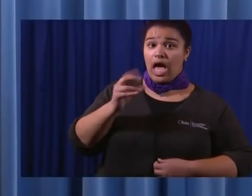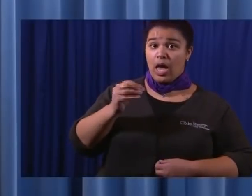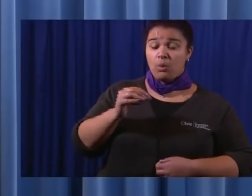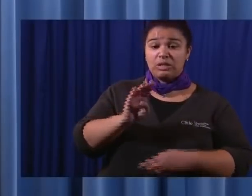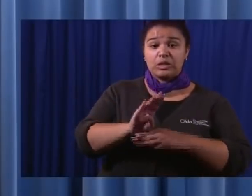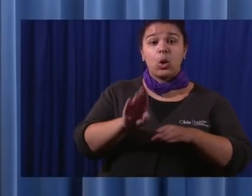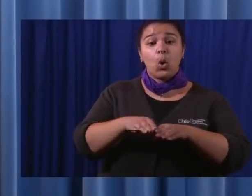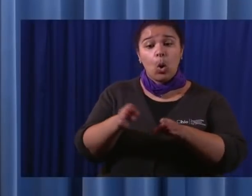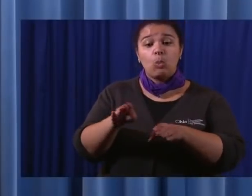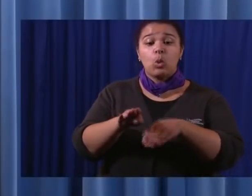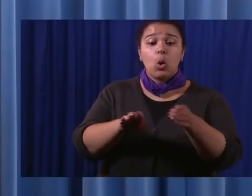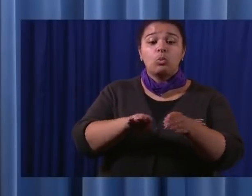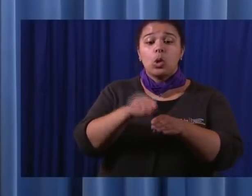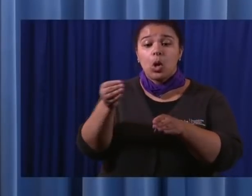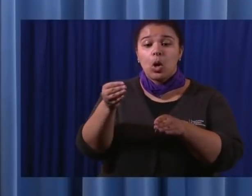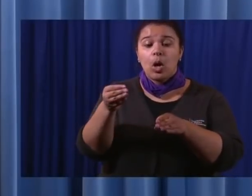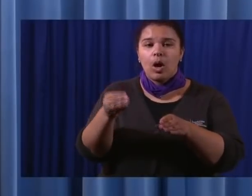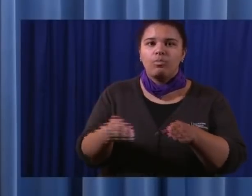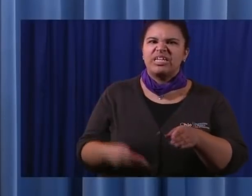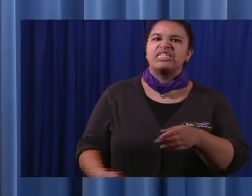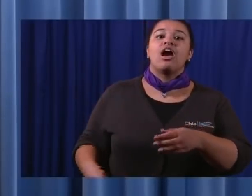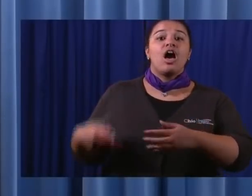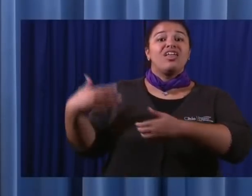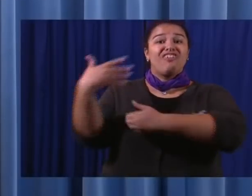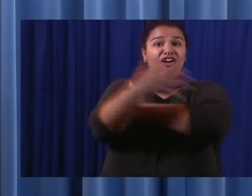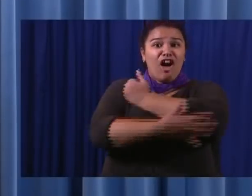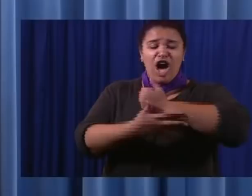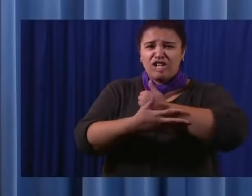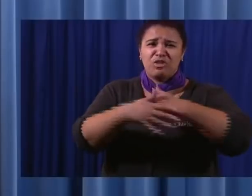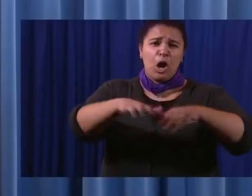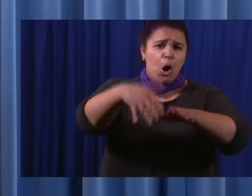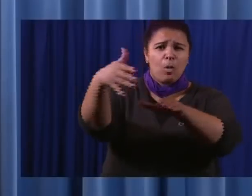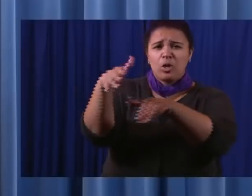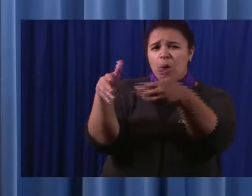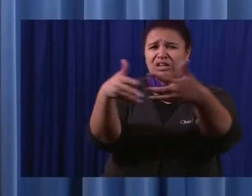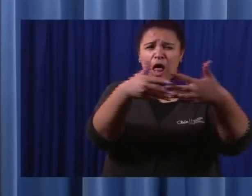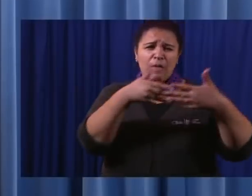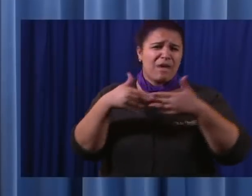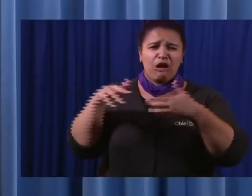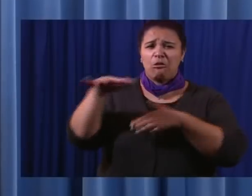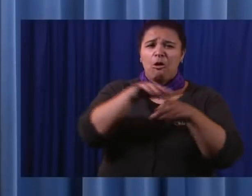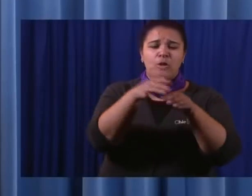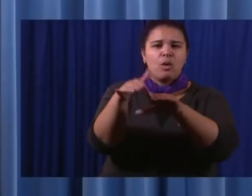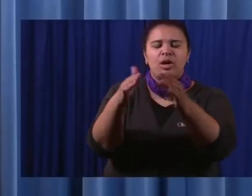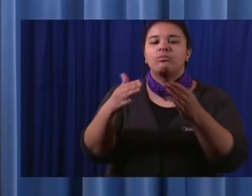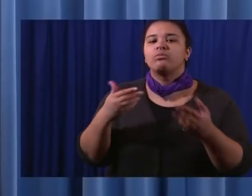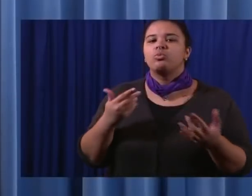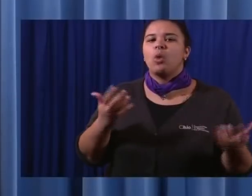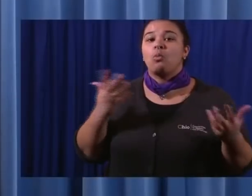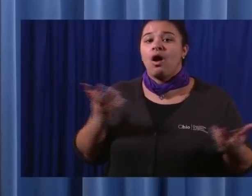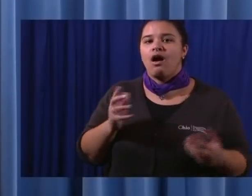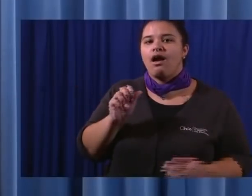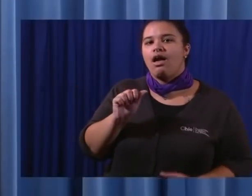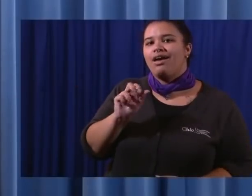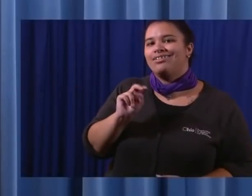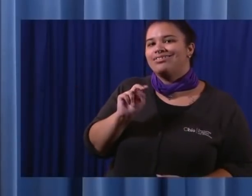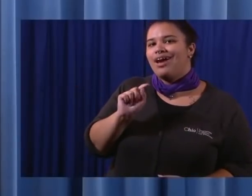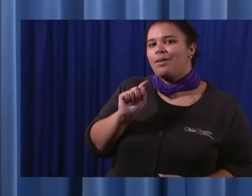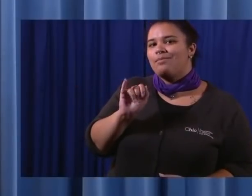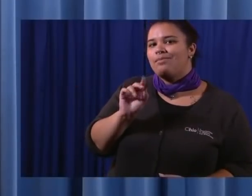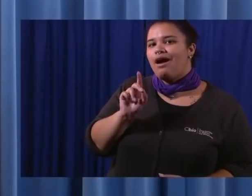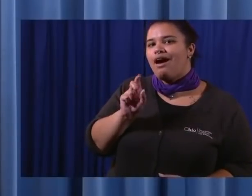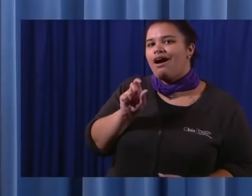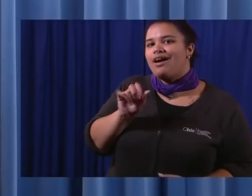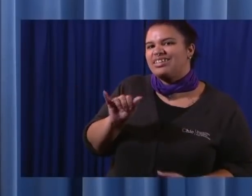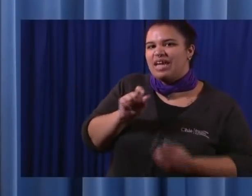doing antibody testing to see who might have already had the virus, kind of give us an idea of how far it's spread. Is that still in the plans? Where are we